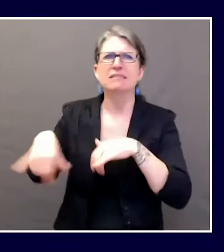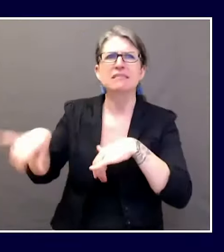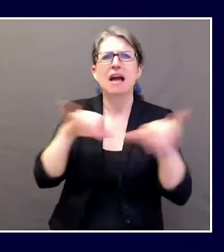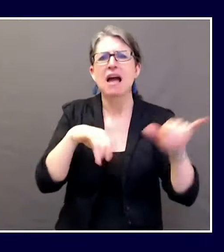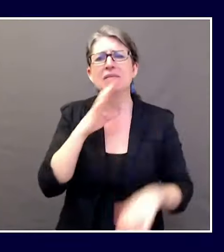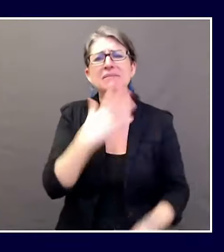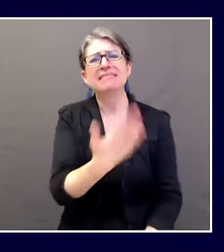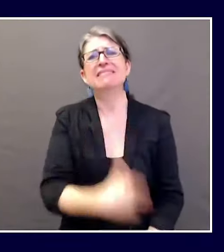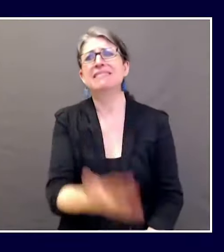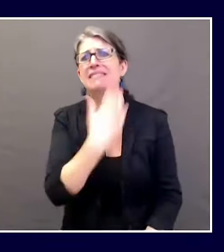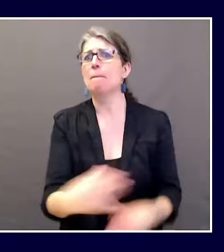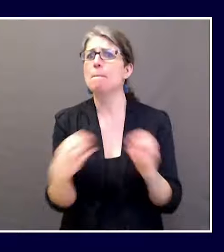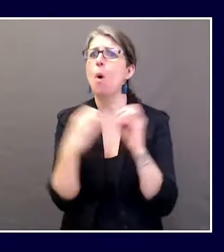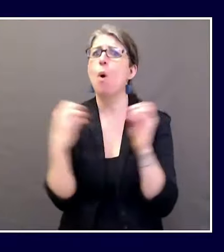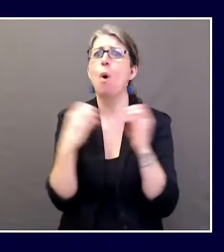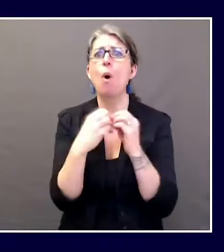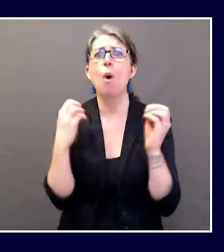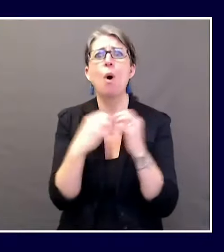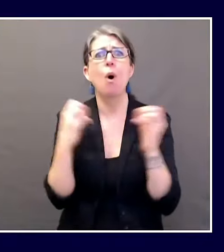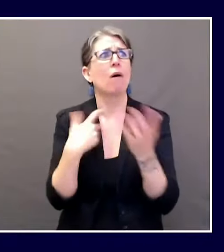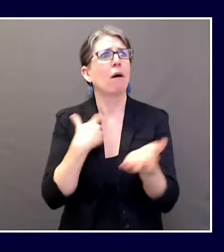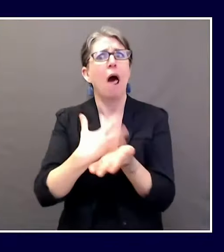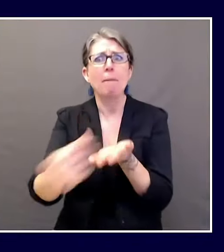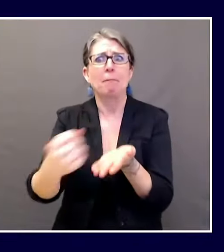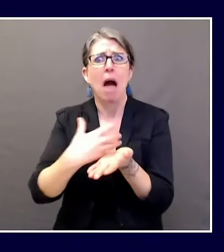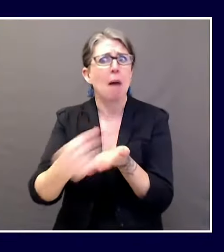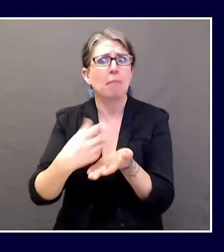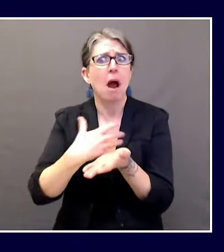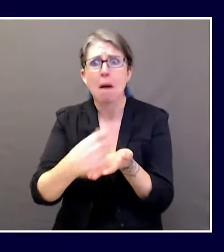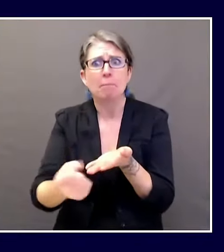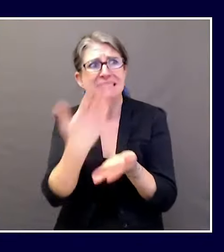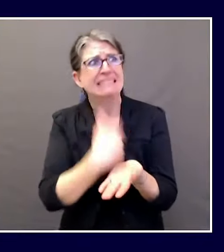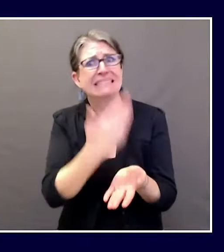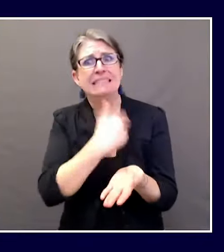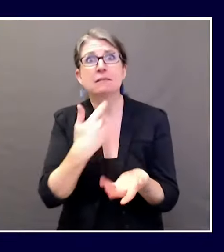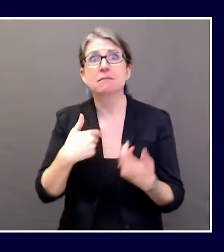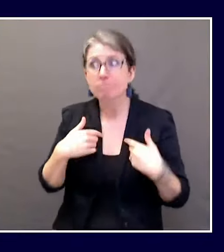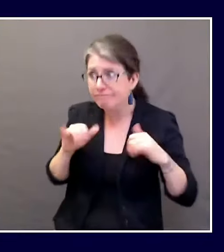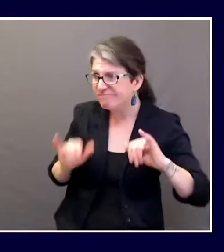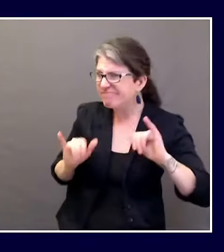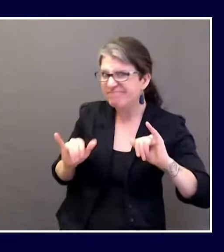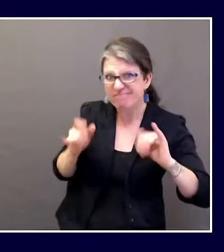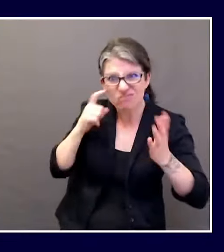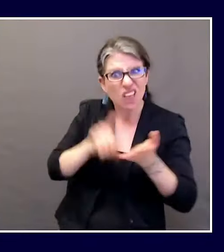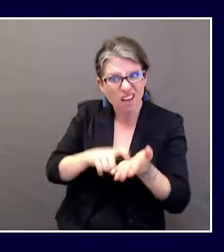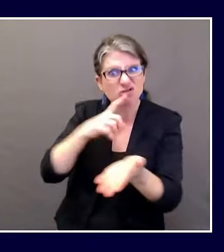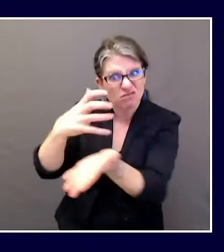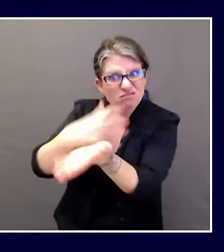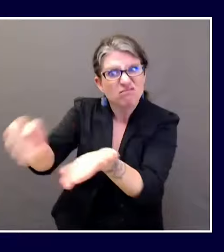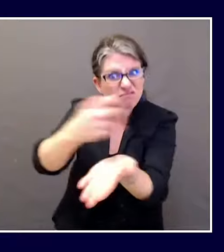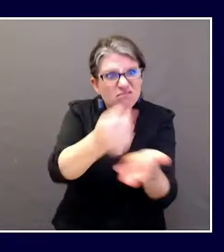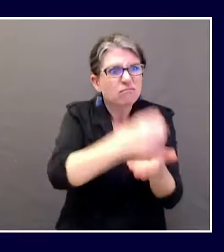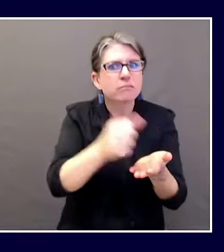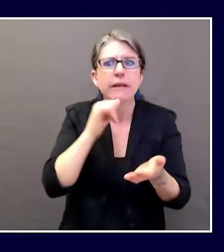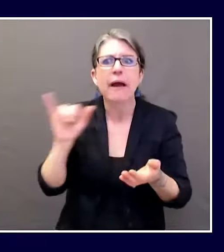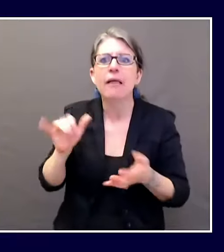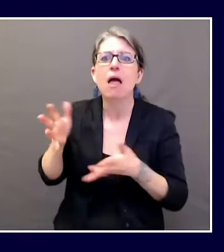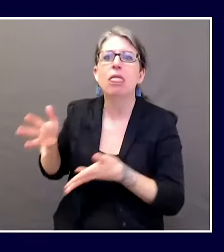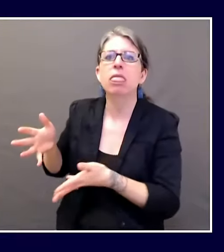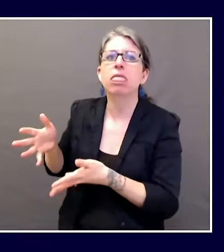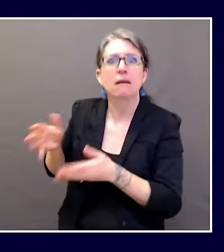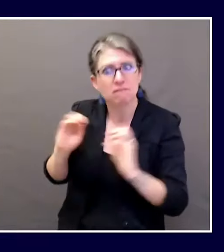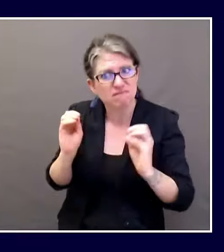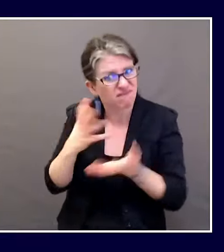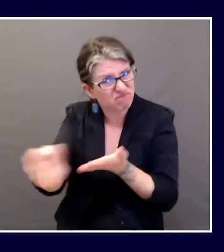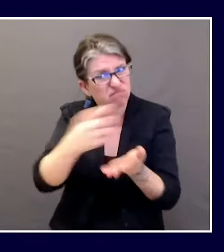more, which means that we need more vaccine, which also means that we are still somewhat supply